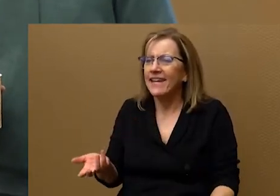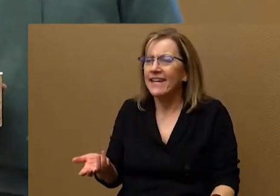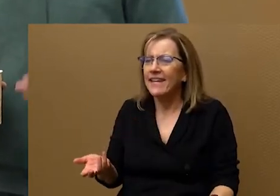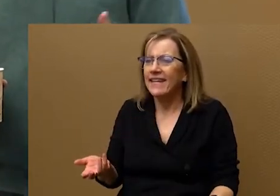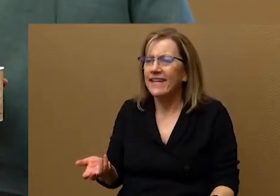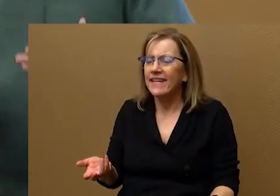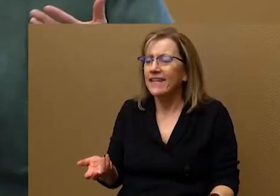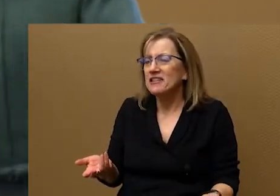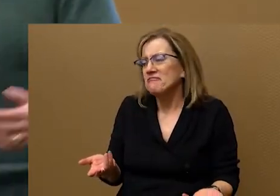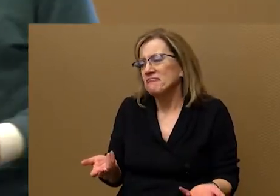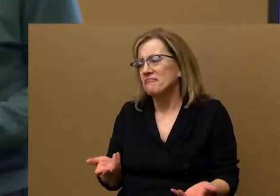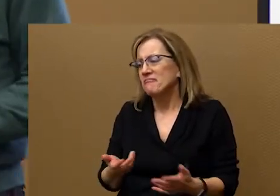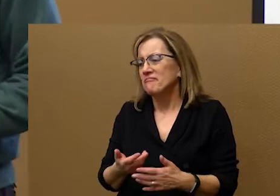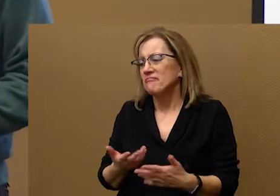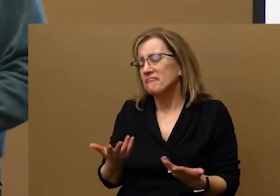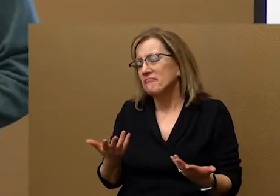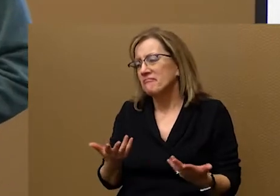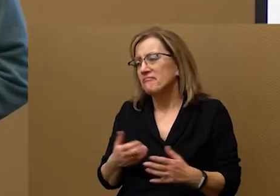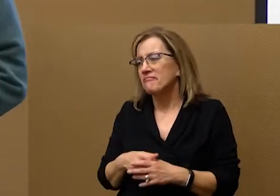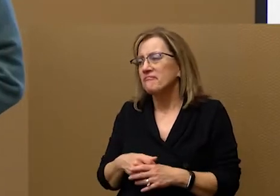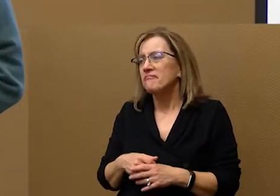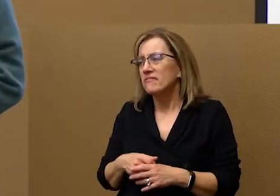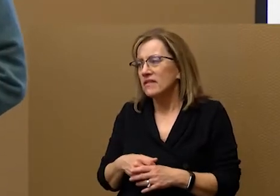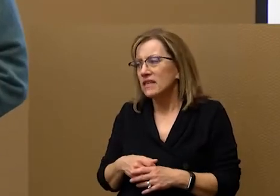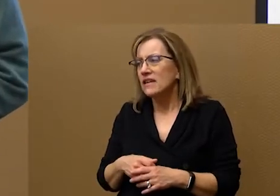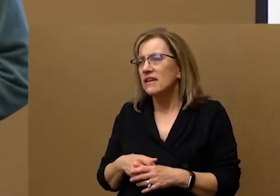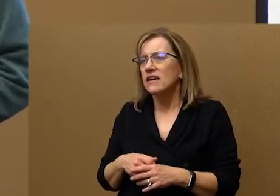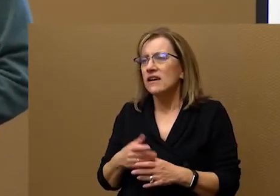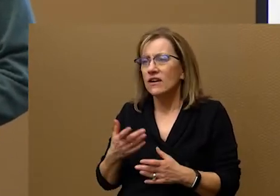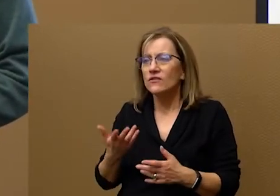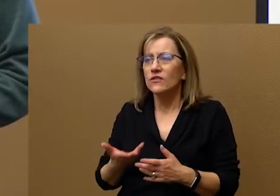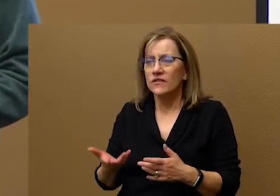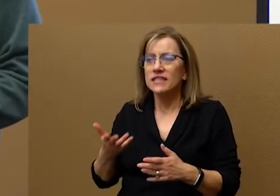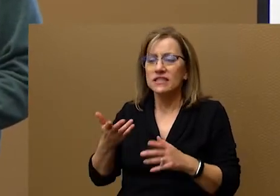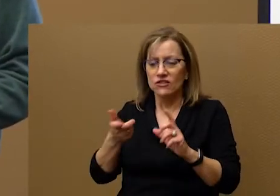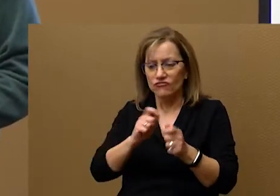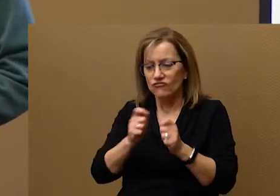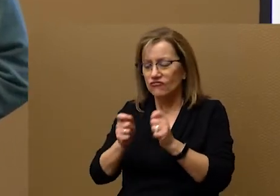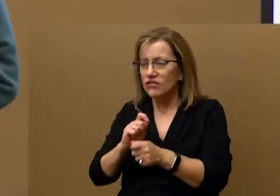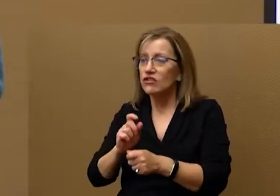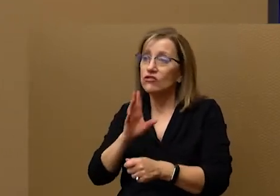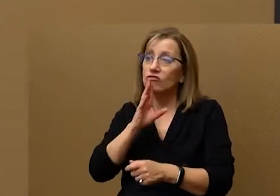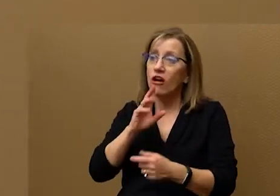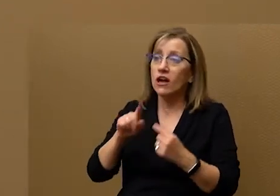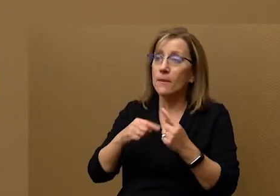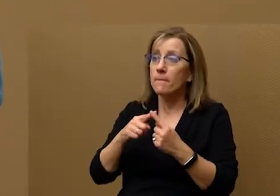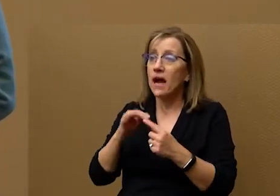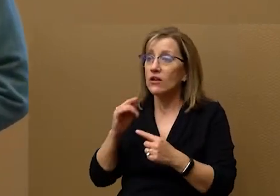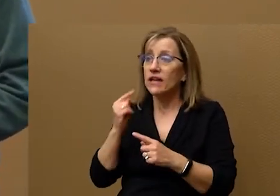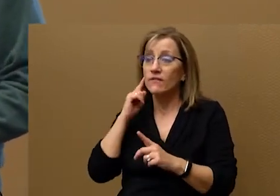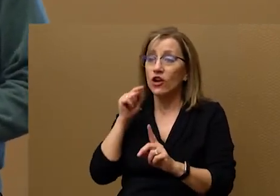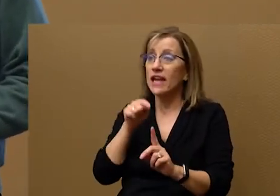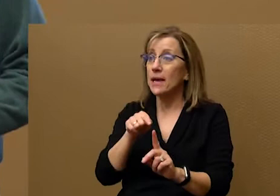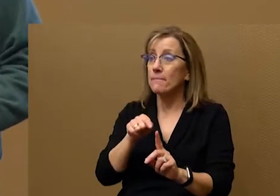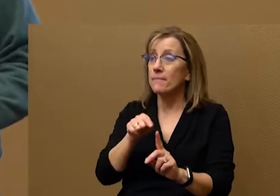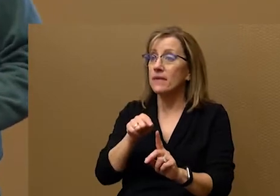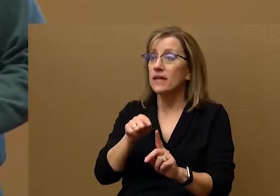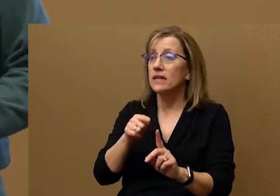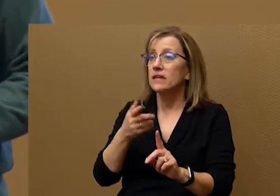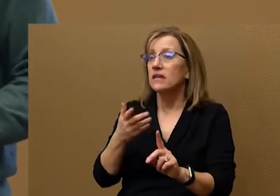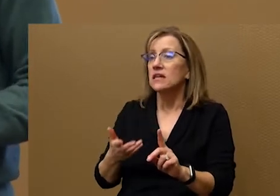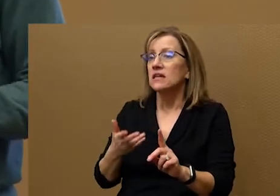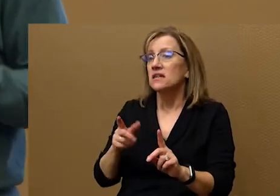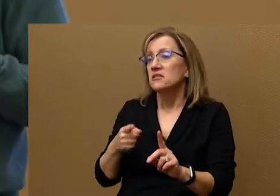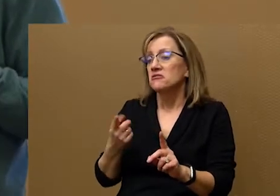positive support he gets, so he's probably feeling a lot of deep embarrassment and shame, and talking about